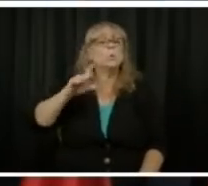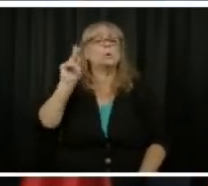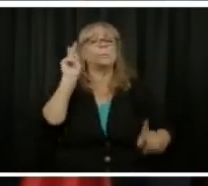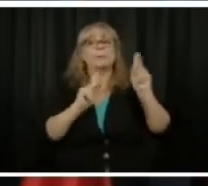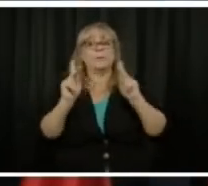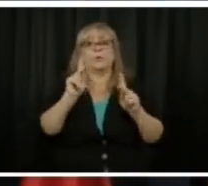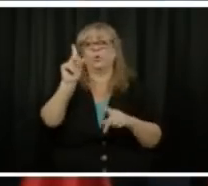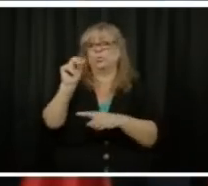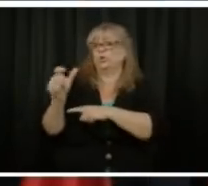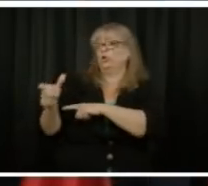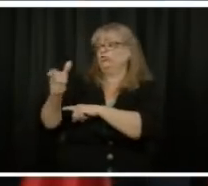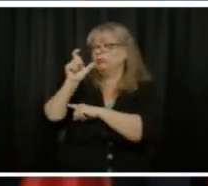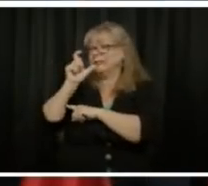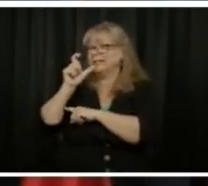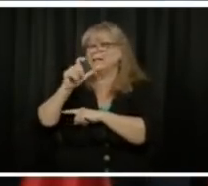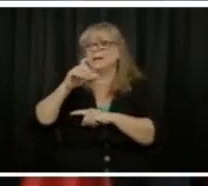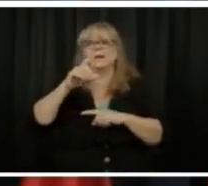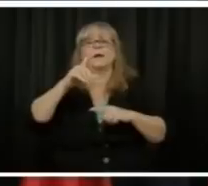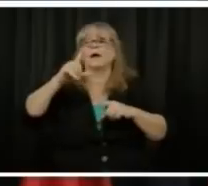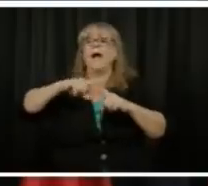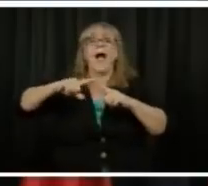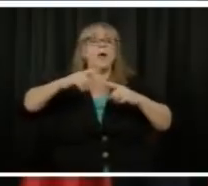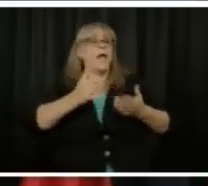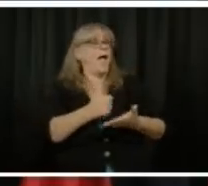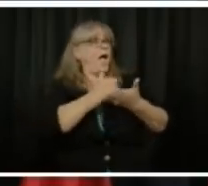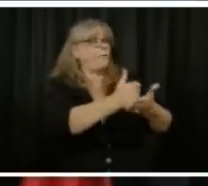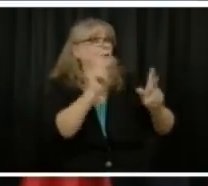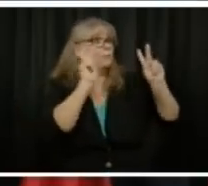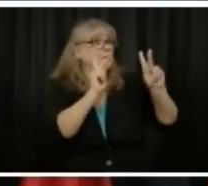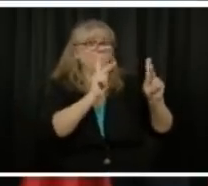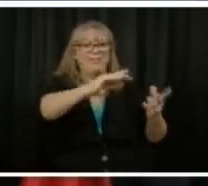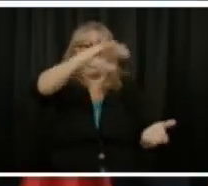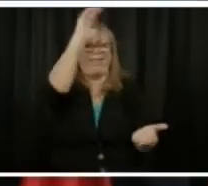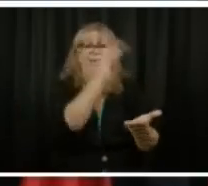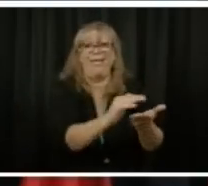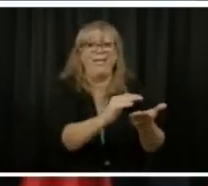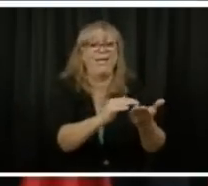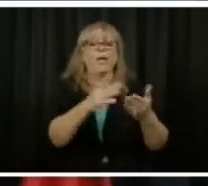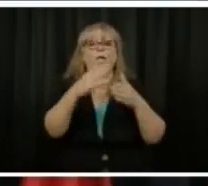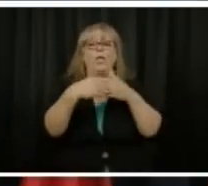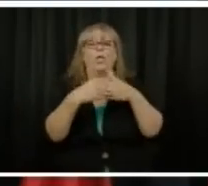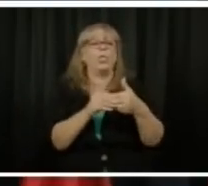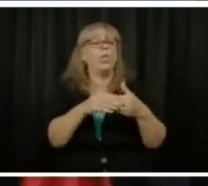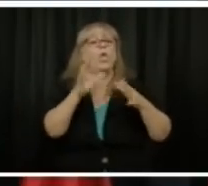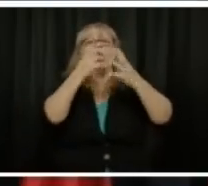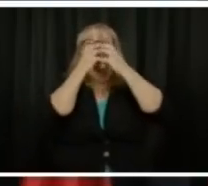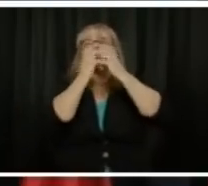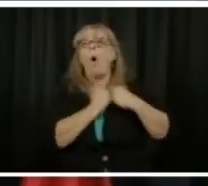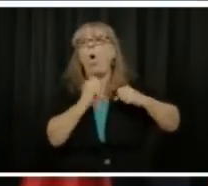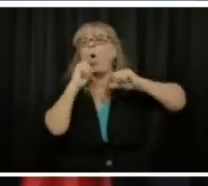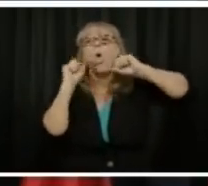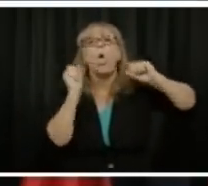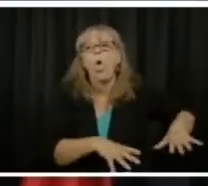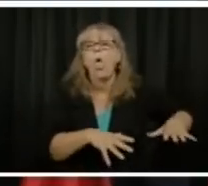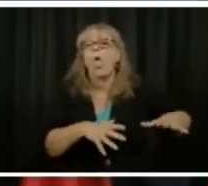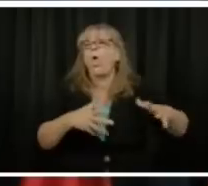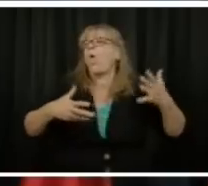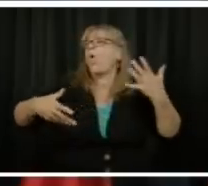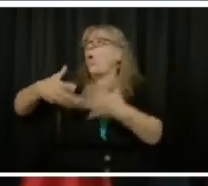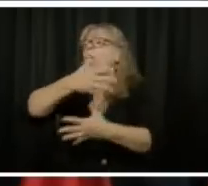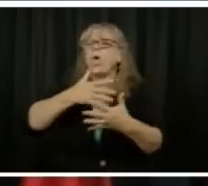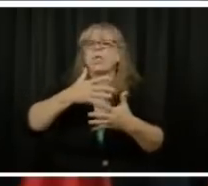to the lapse in mask wearing and social distancing. And Colorado cannot afford that without risking a setback to our economy, a setback